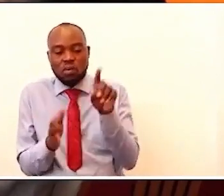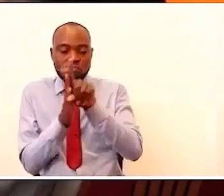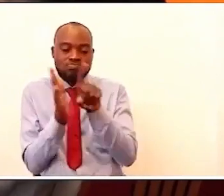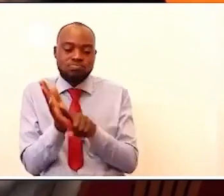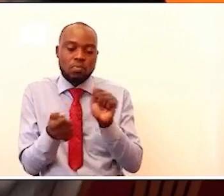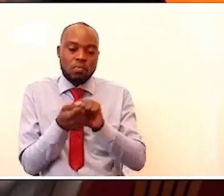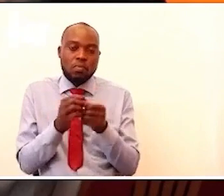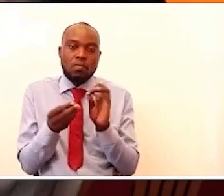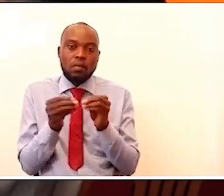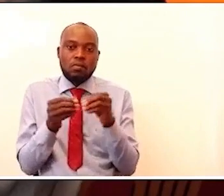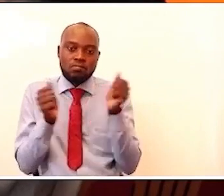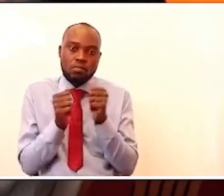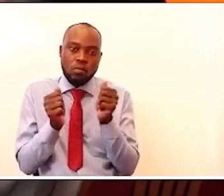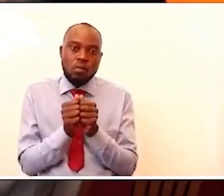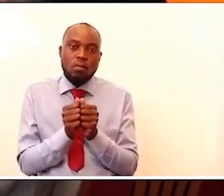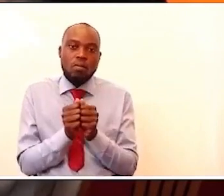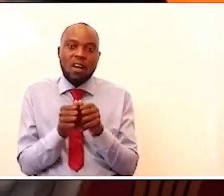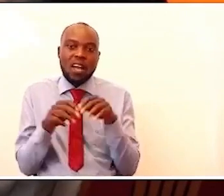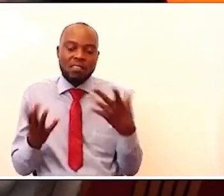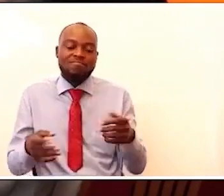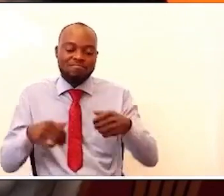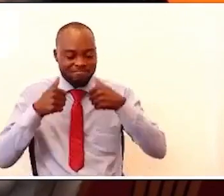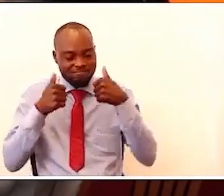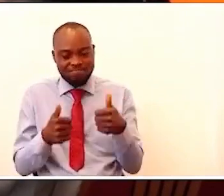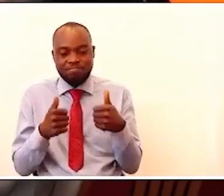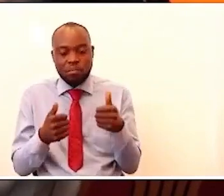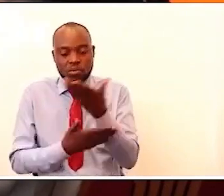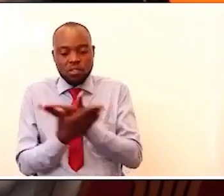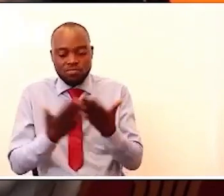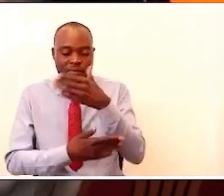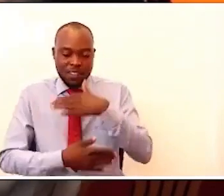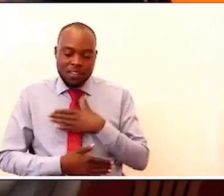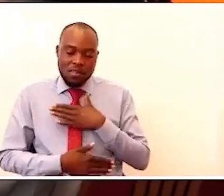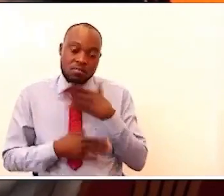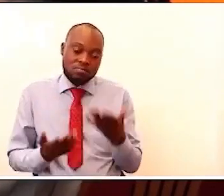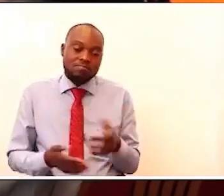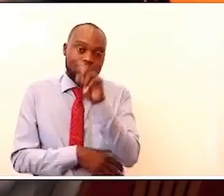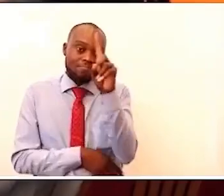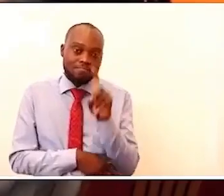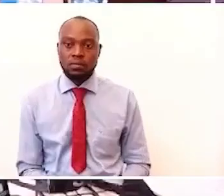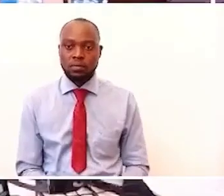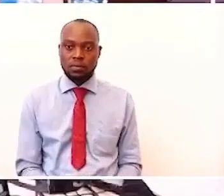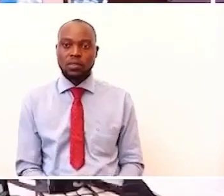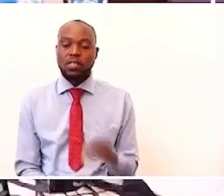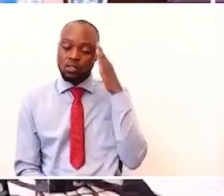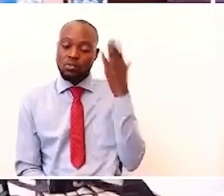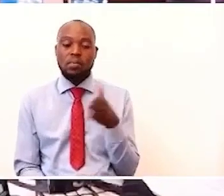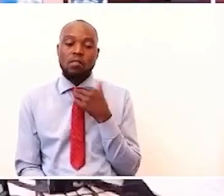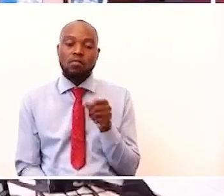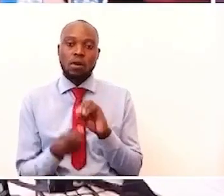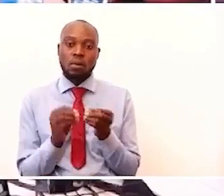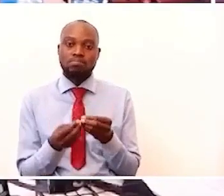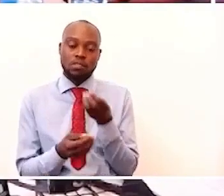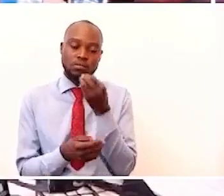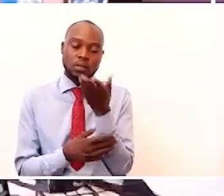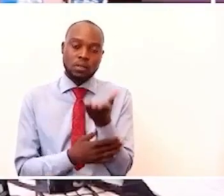more. So are we genuine in our discussion of state capture? And that's the point. So I'll just make three